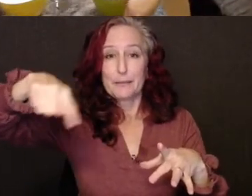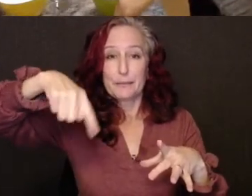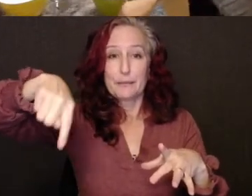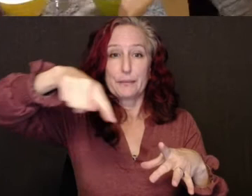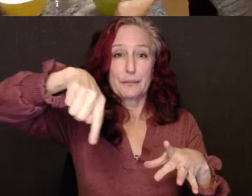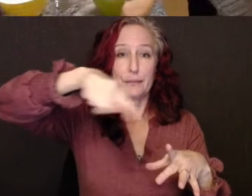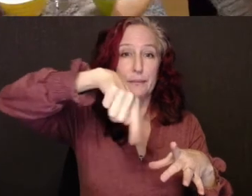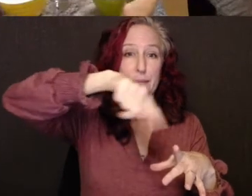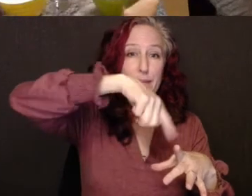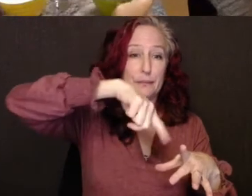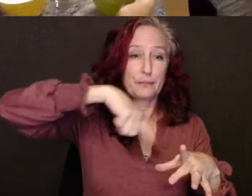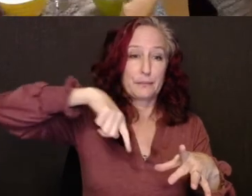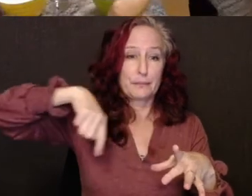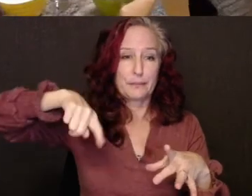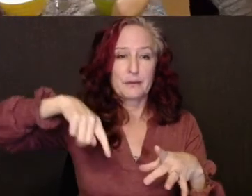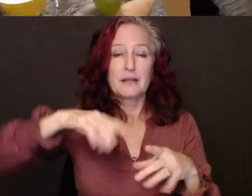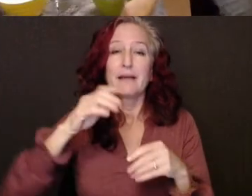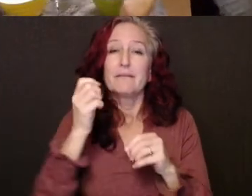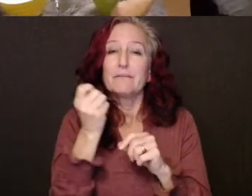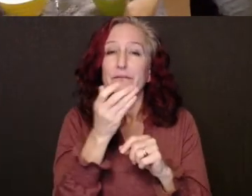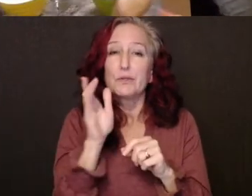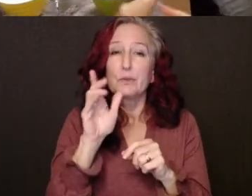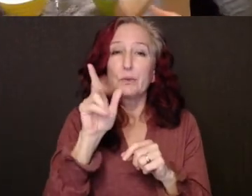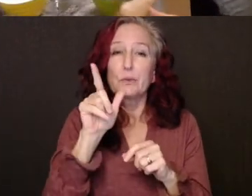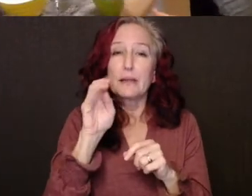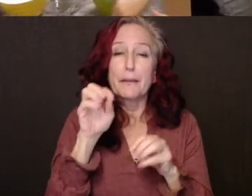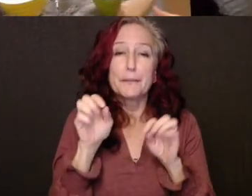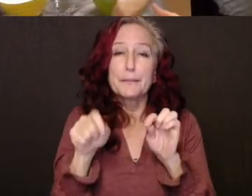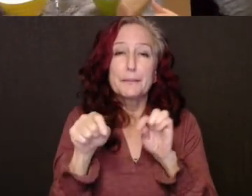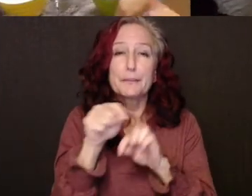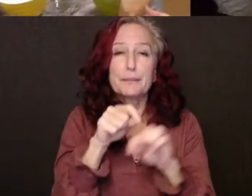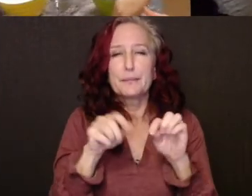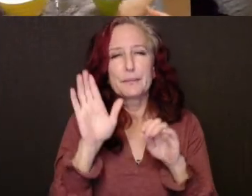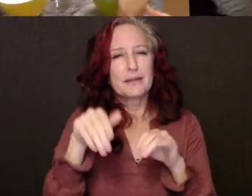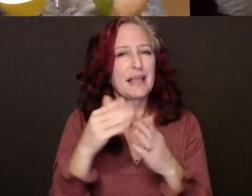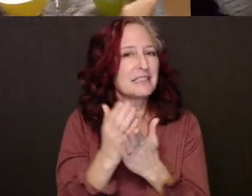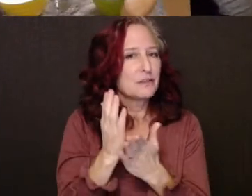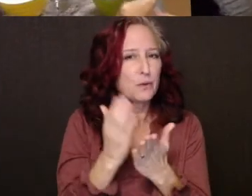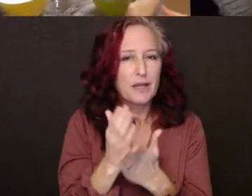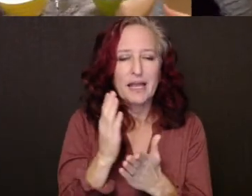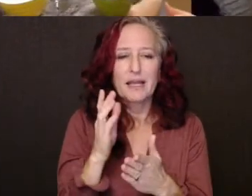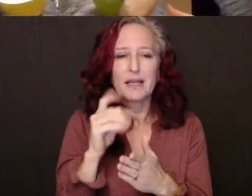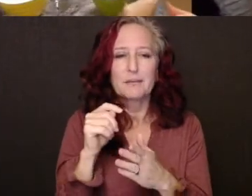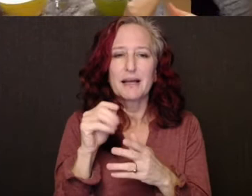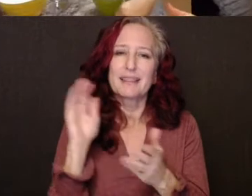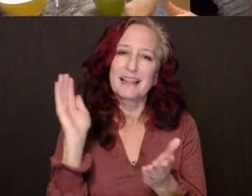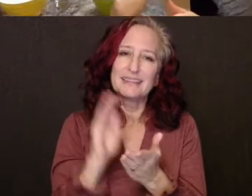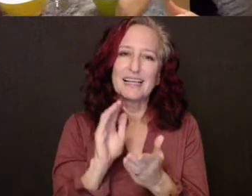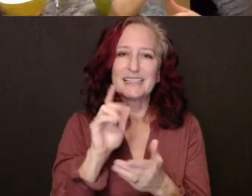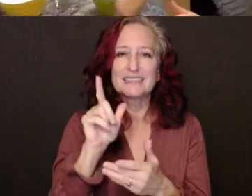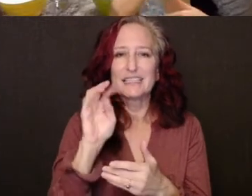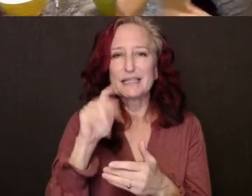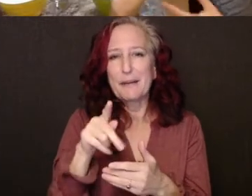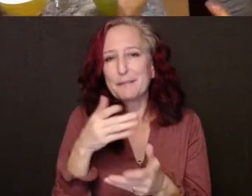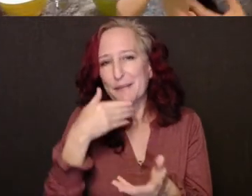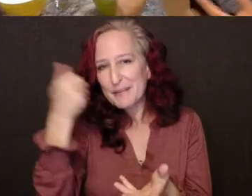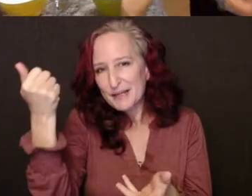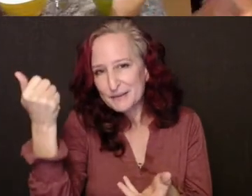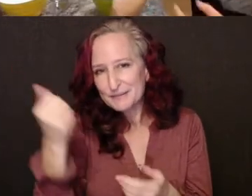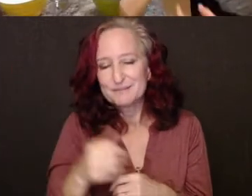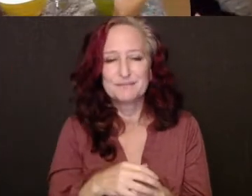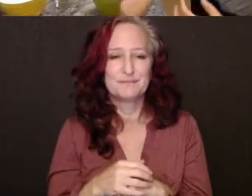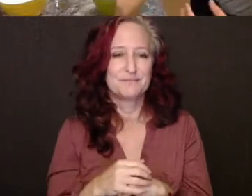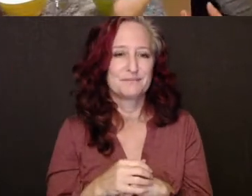those lumps, I'm kind of picking up from the middle to the sides and just not